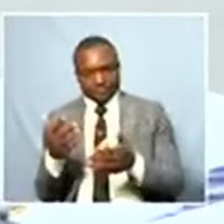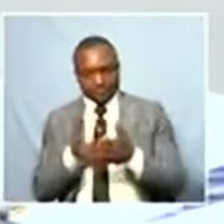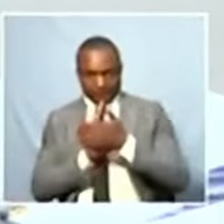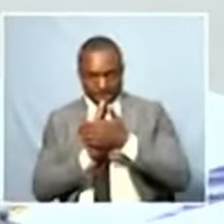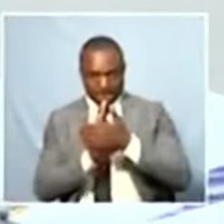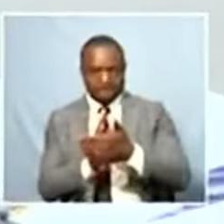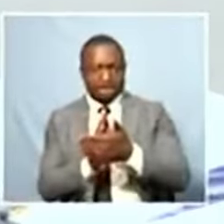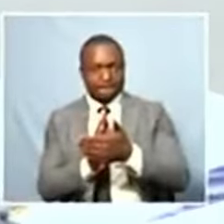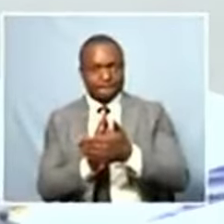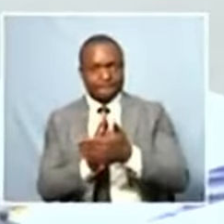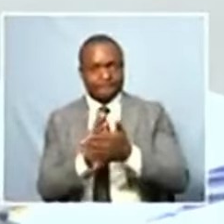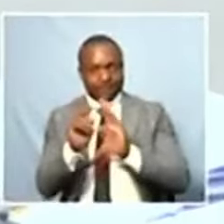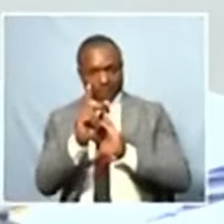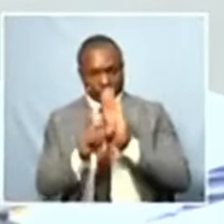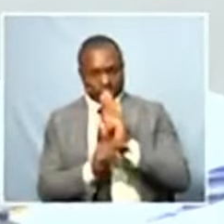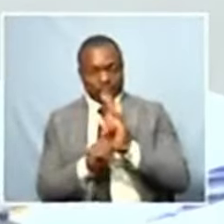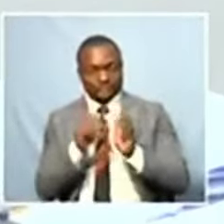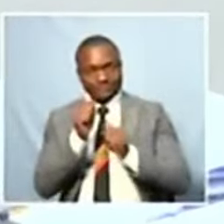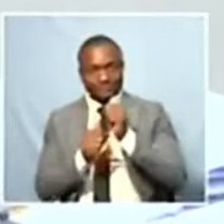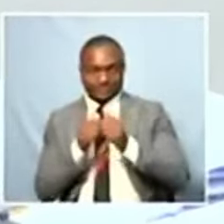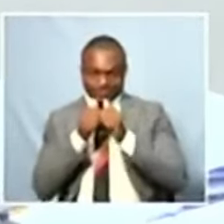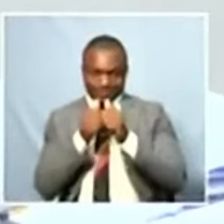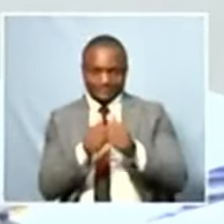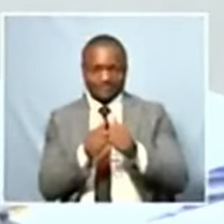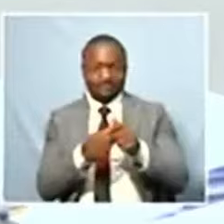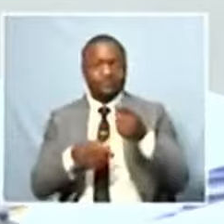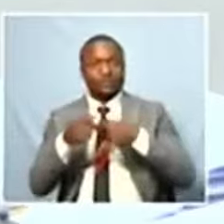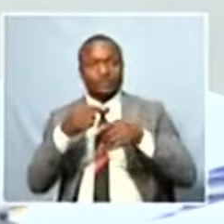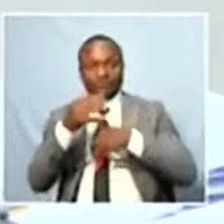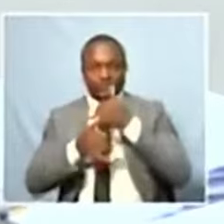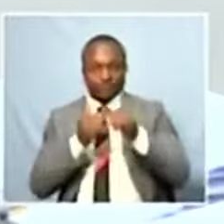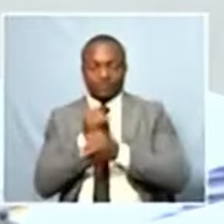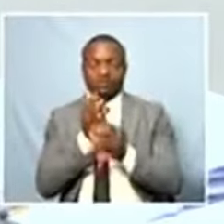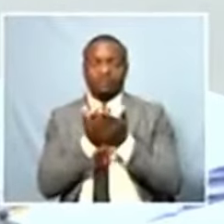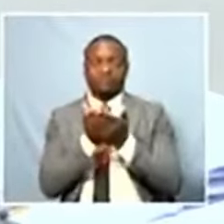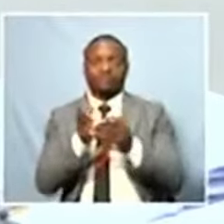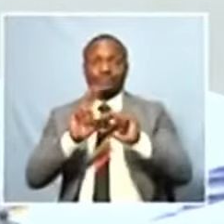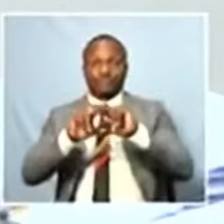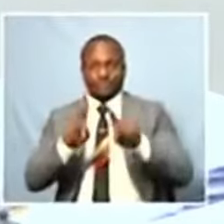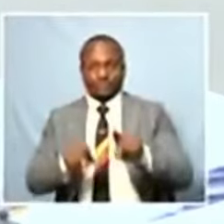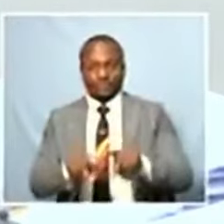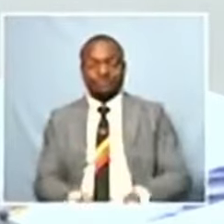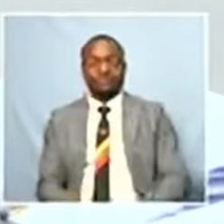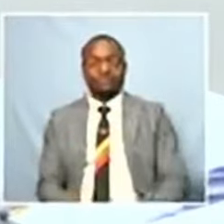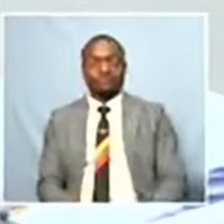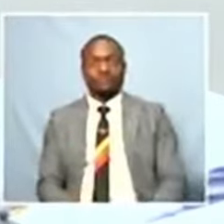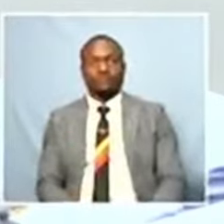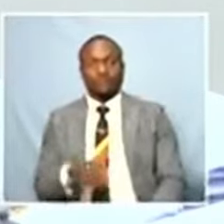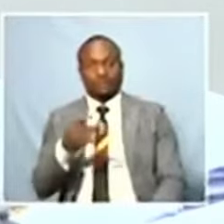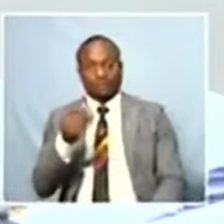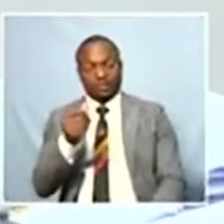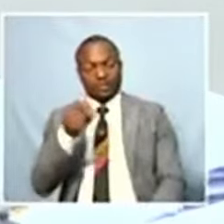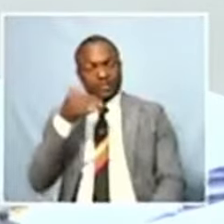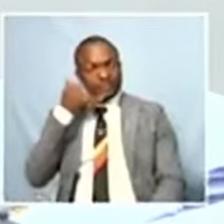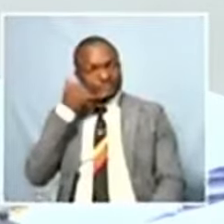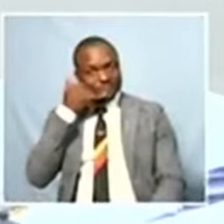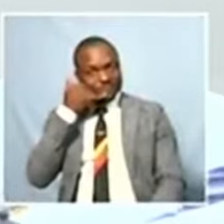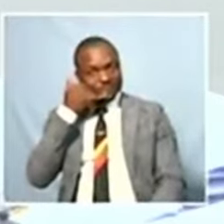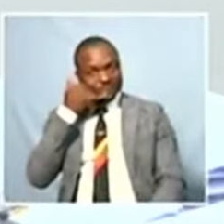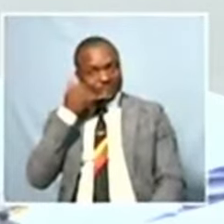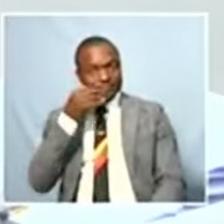of the policies that will follow in the coming years. I submit, Chair. Thank you. The mobile money one?